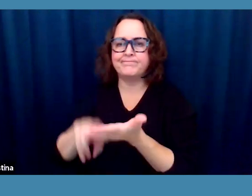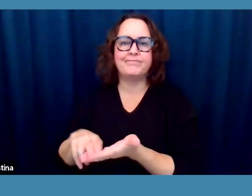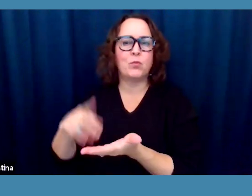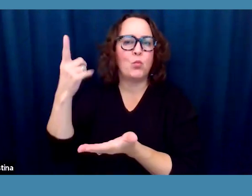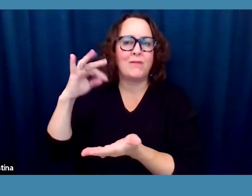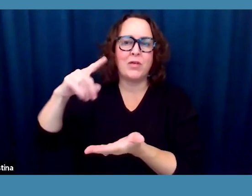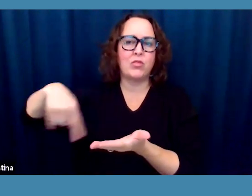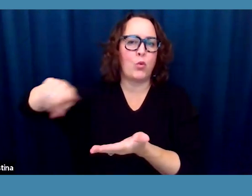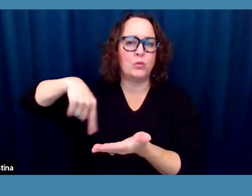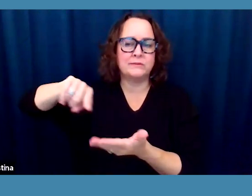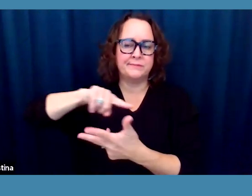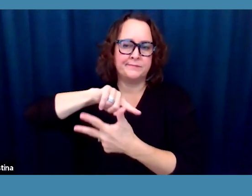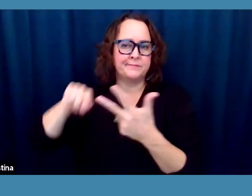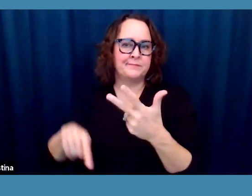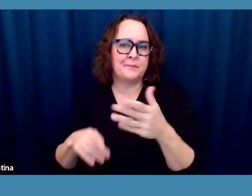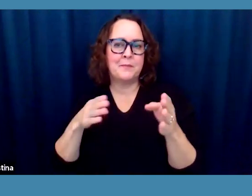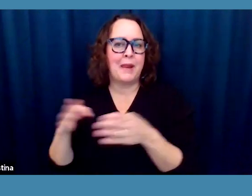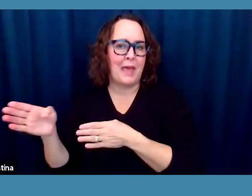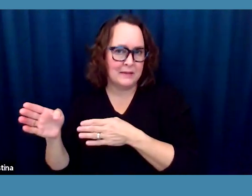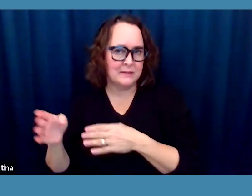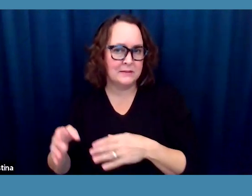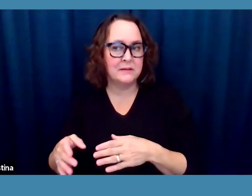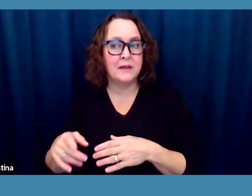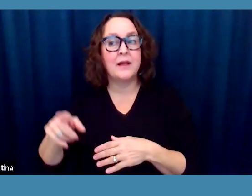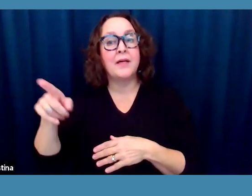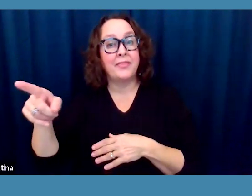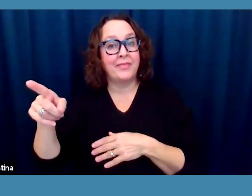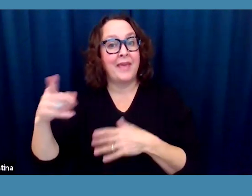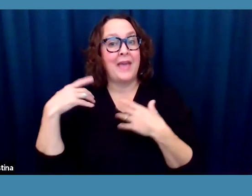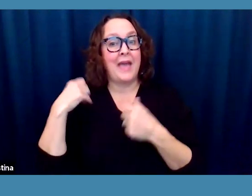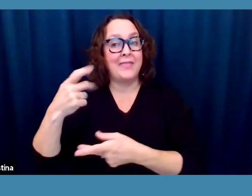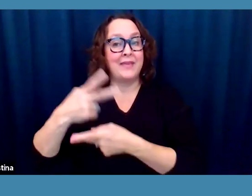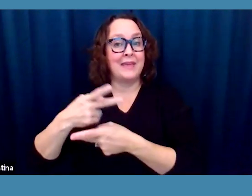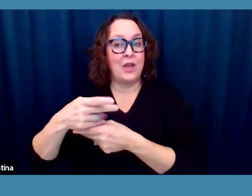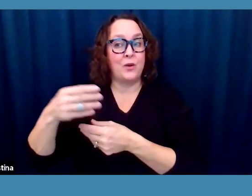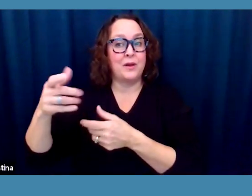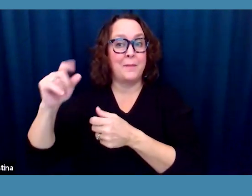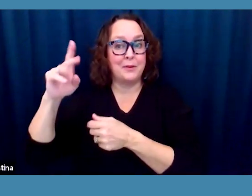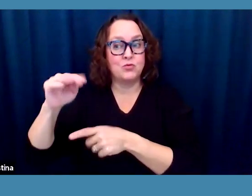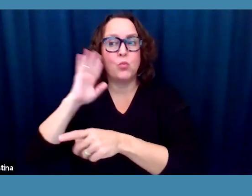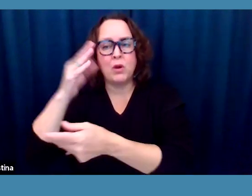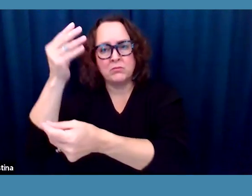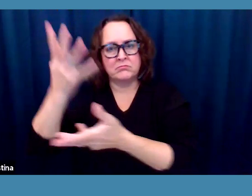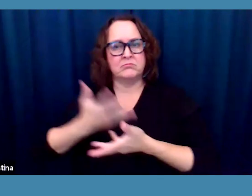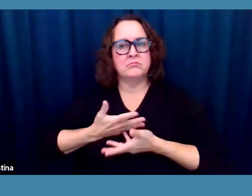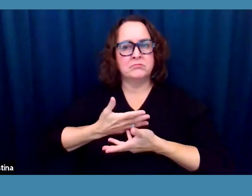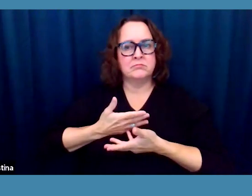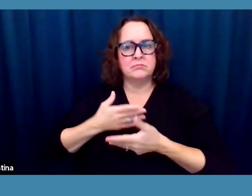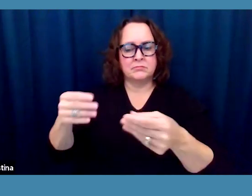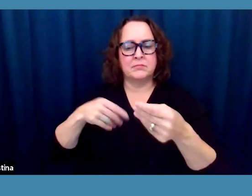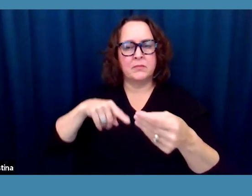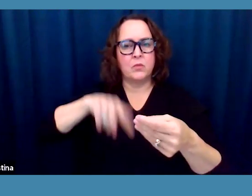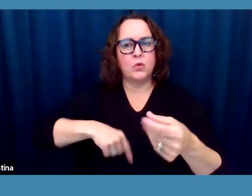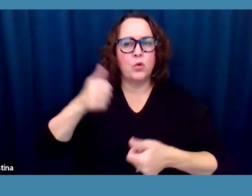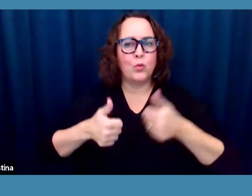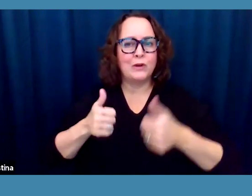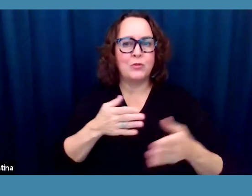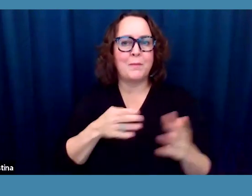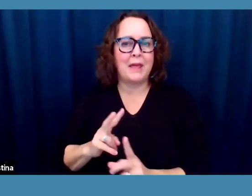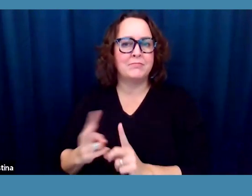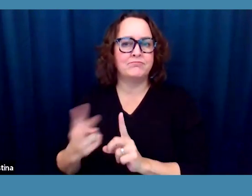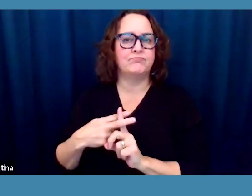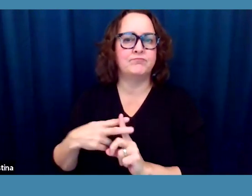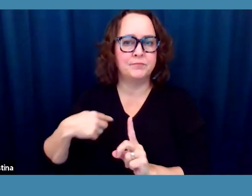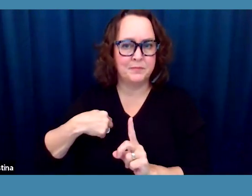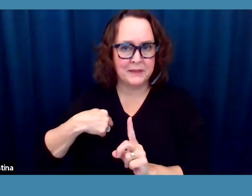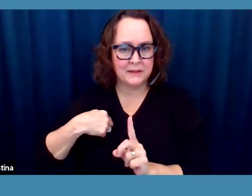those plans. They'll notify you, they'll send you something in writing saying, here's the plan you've been put on. But that notice should also